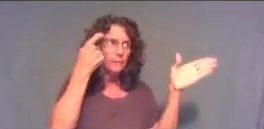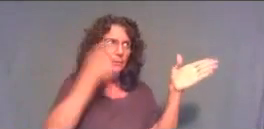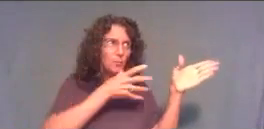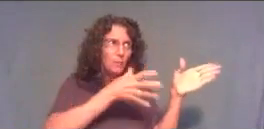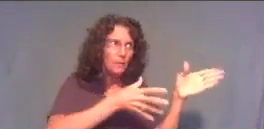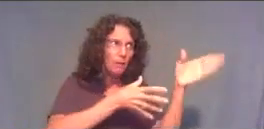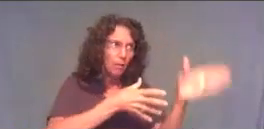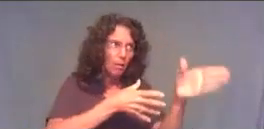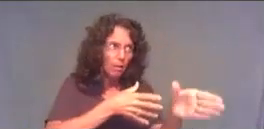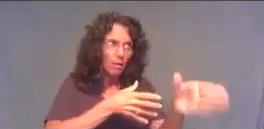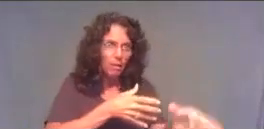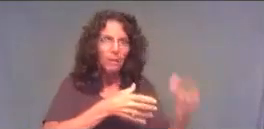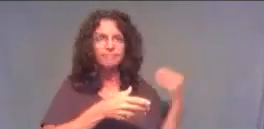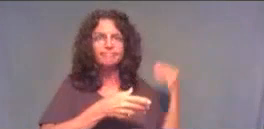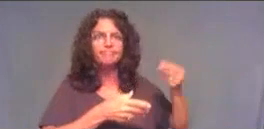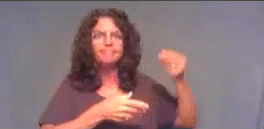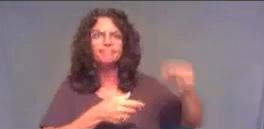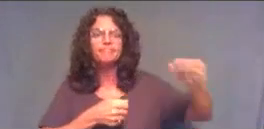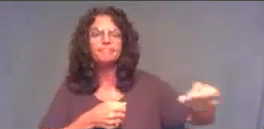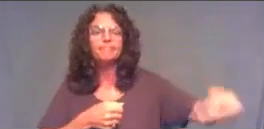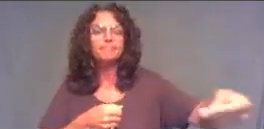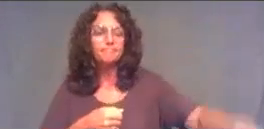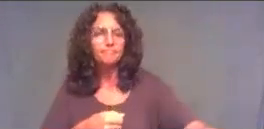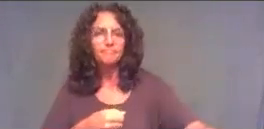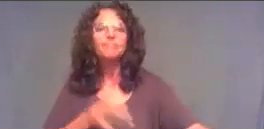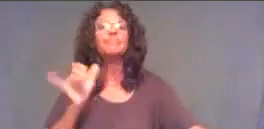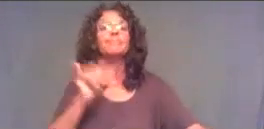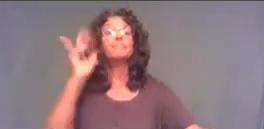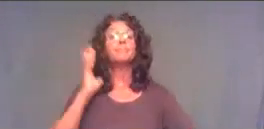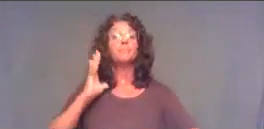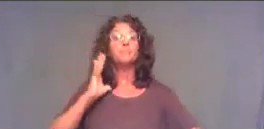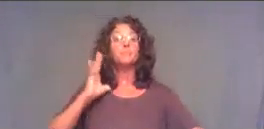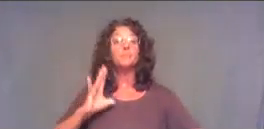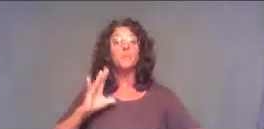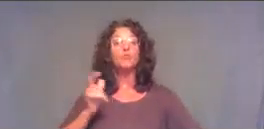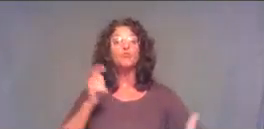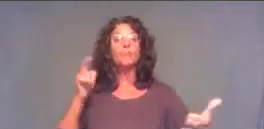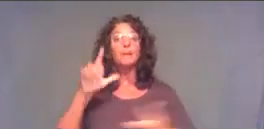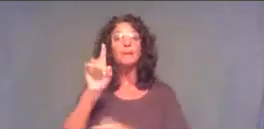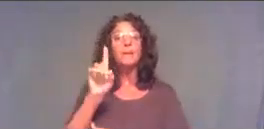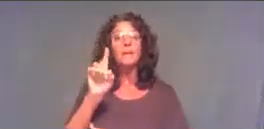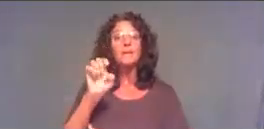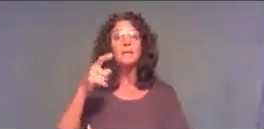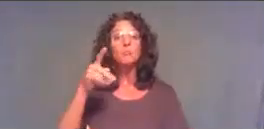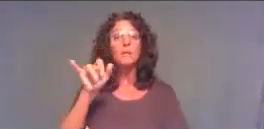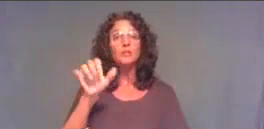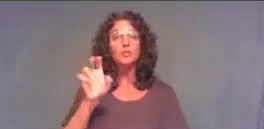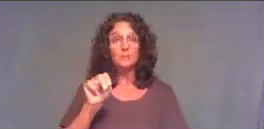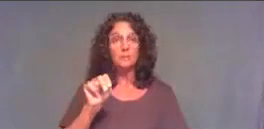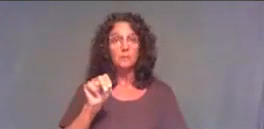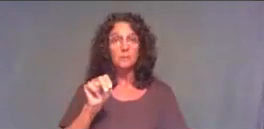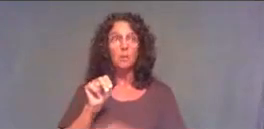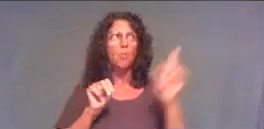And we see that a lot with like people that survived the Great Depression, that they experienced such